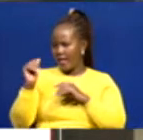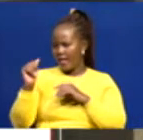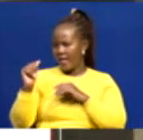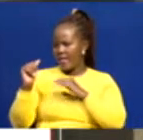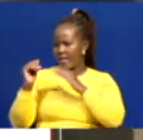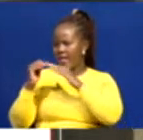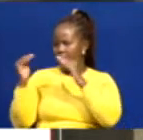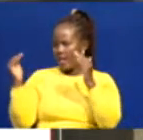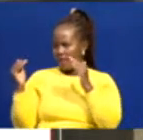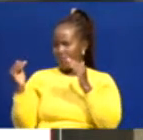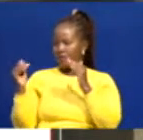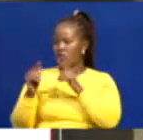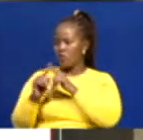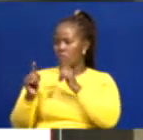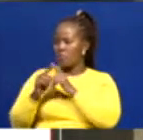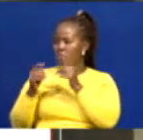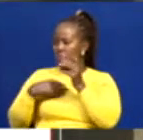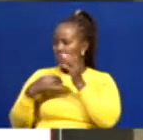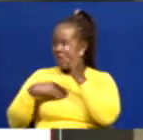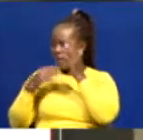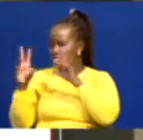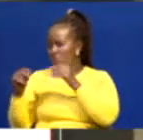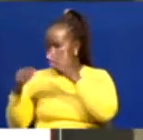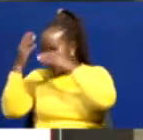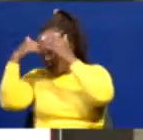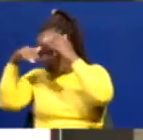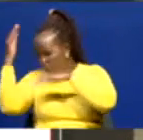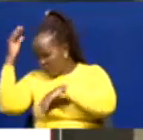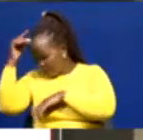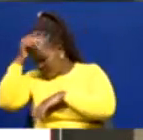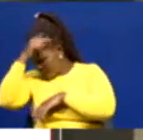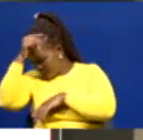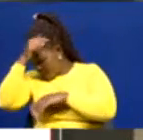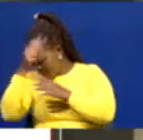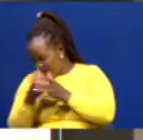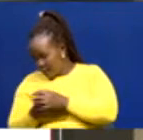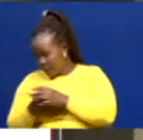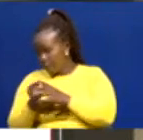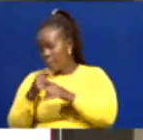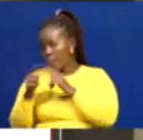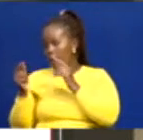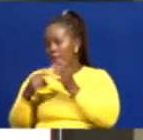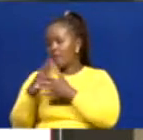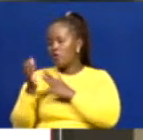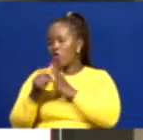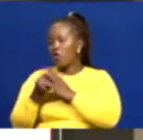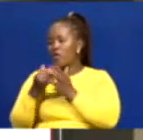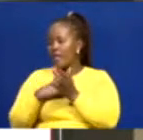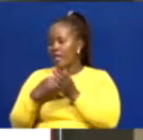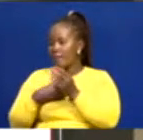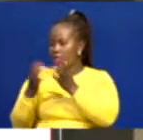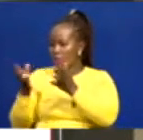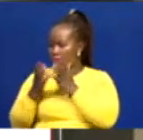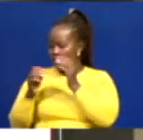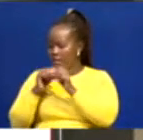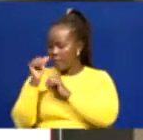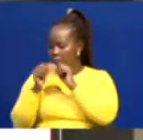nor a university degree, right. nor what they required, which was compulsory to have Latin as a subject.